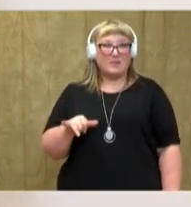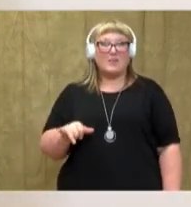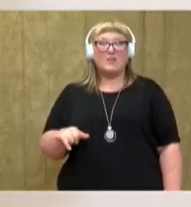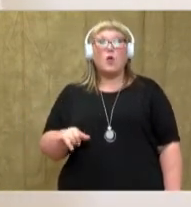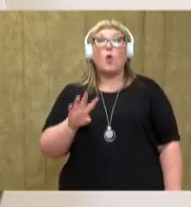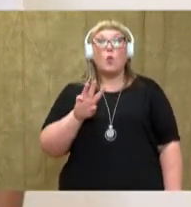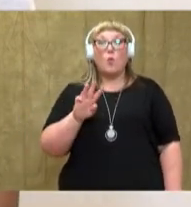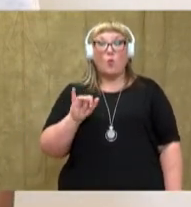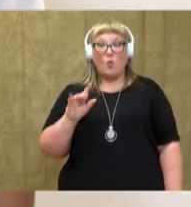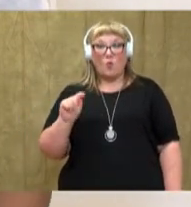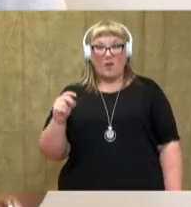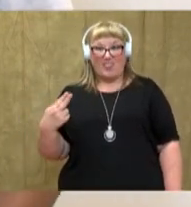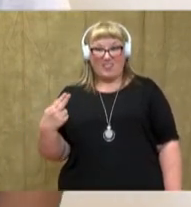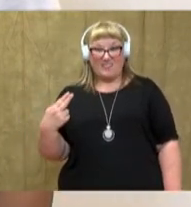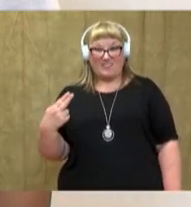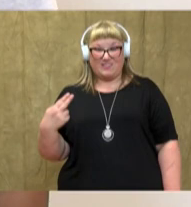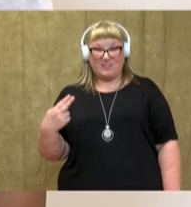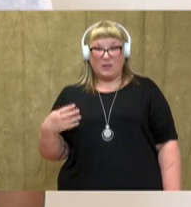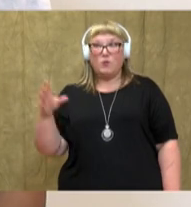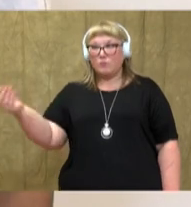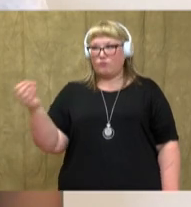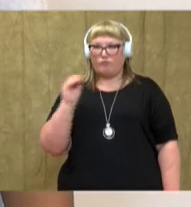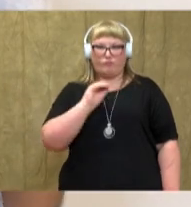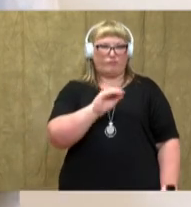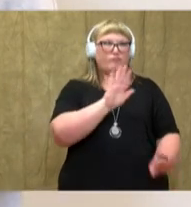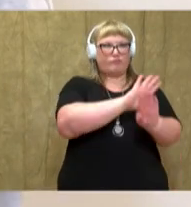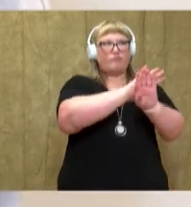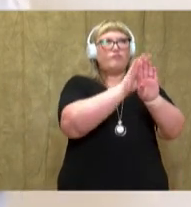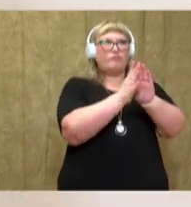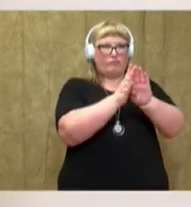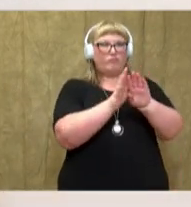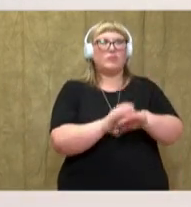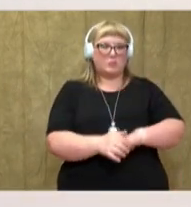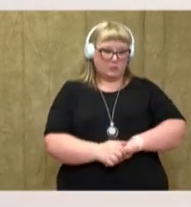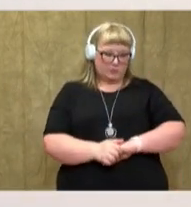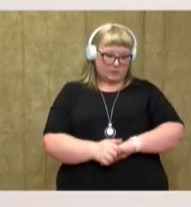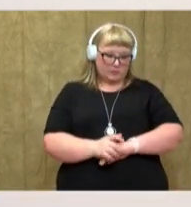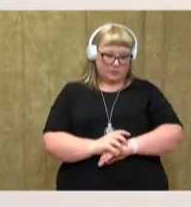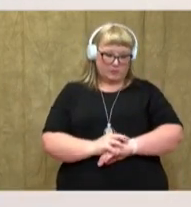here, with. So I'm gonna place our bingo card here.